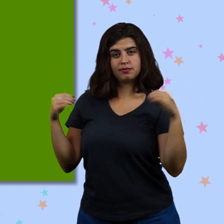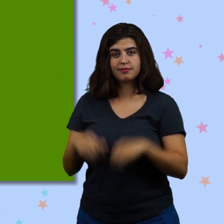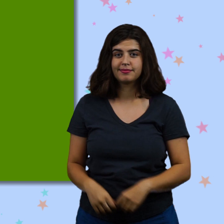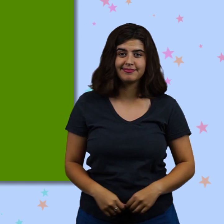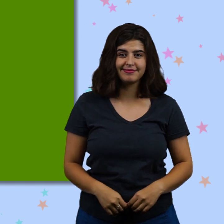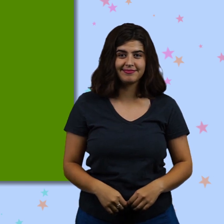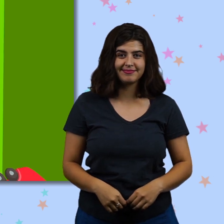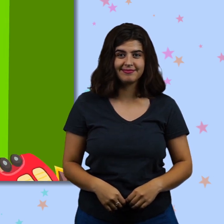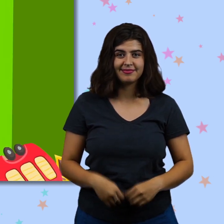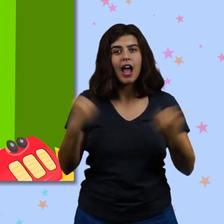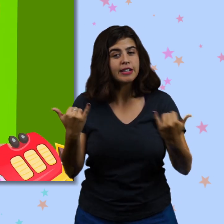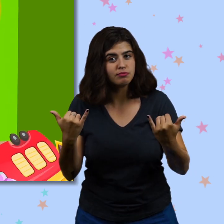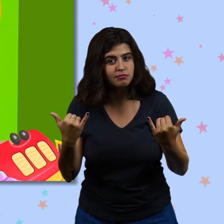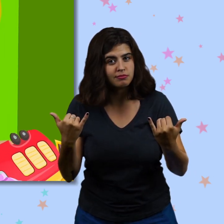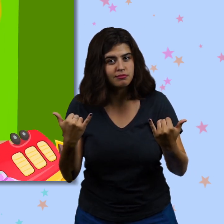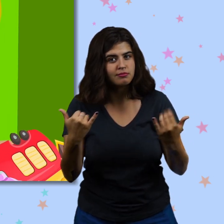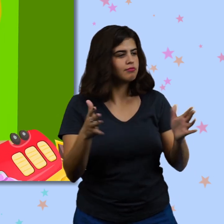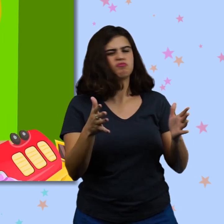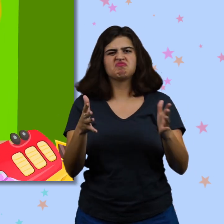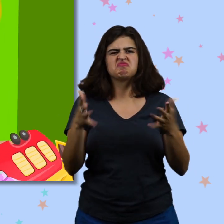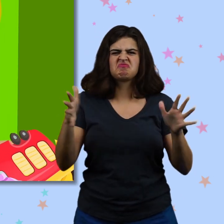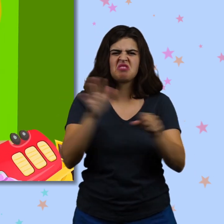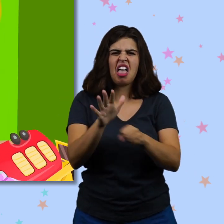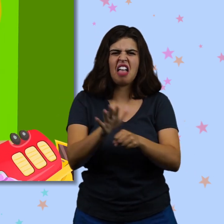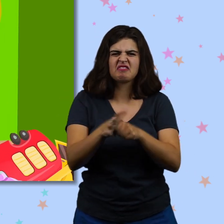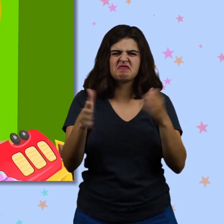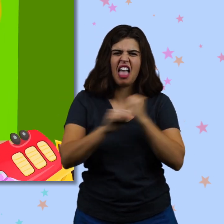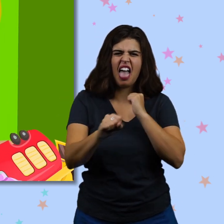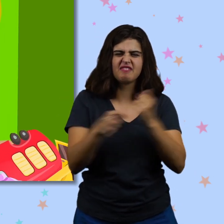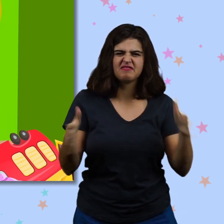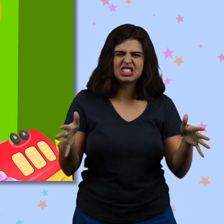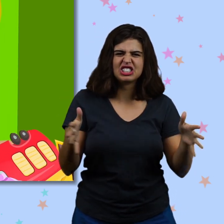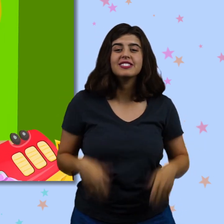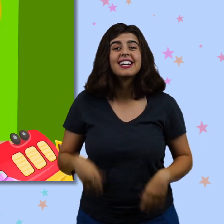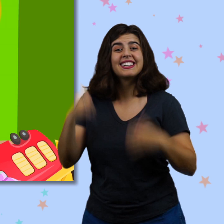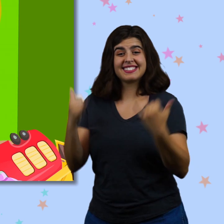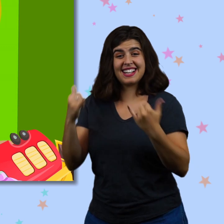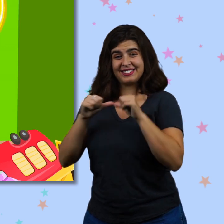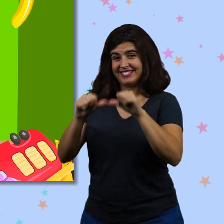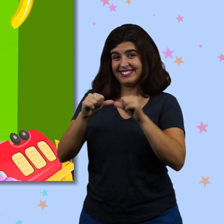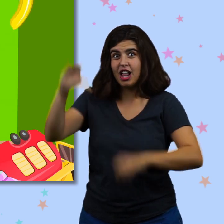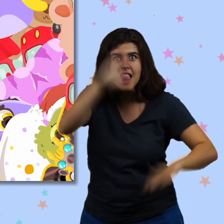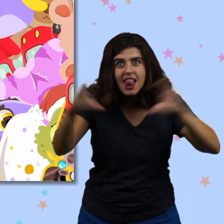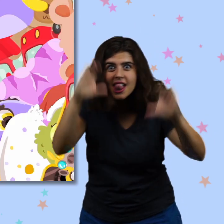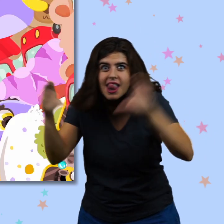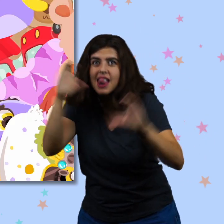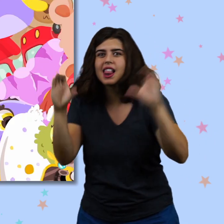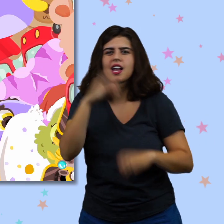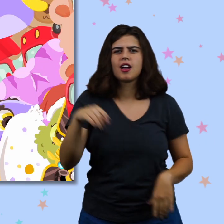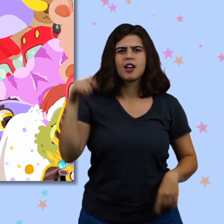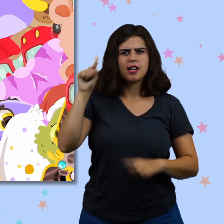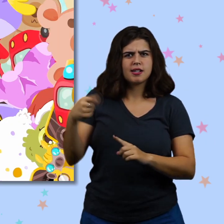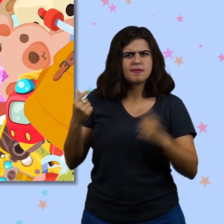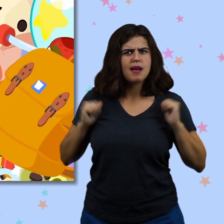online. A cuddly toy from another planet. Okay, okay. No more advertisements for now. Keep looking, Phoebe.